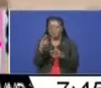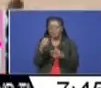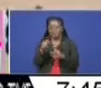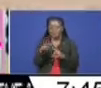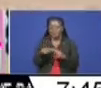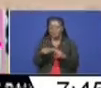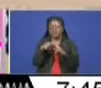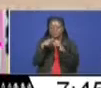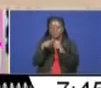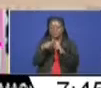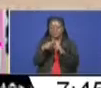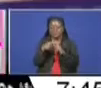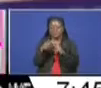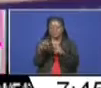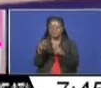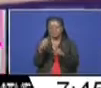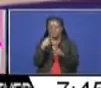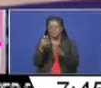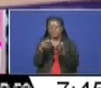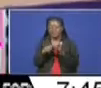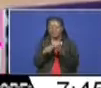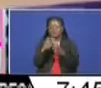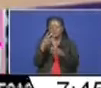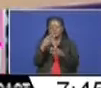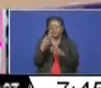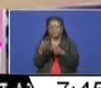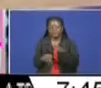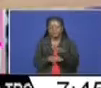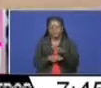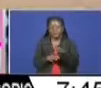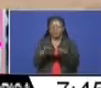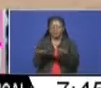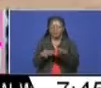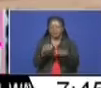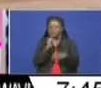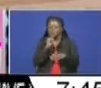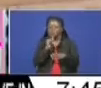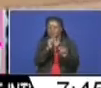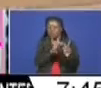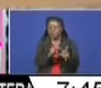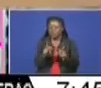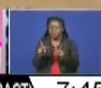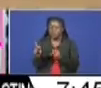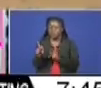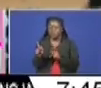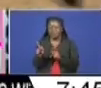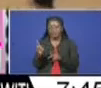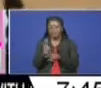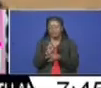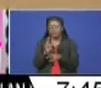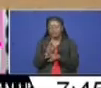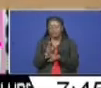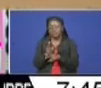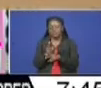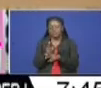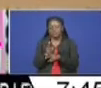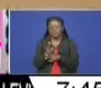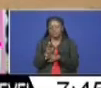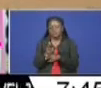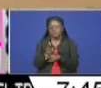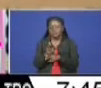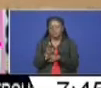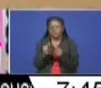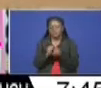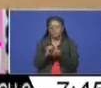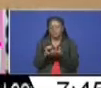the unintentional ingestion provision of the collective bargaining agreement. With those 25 games, he is expected to